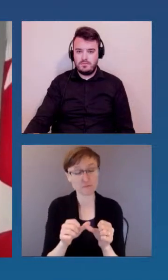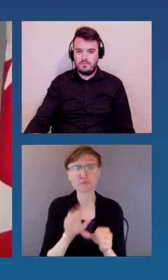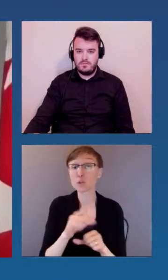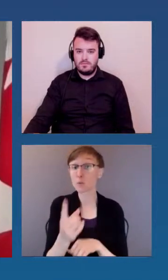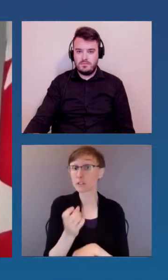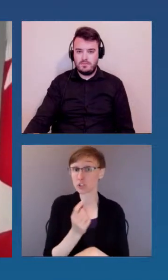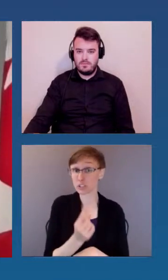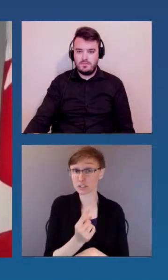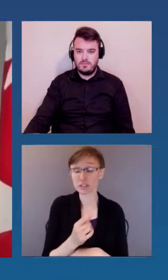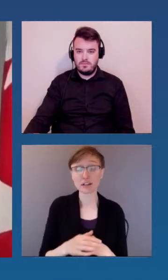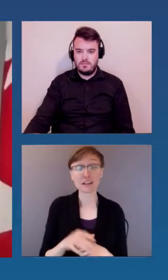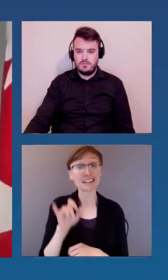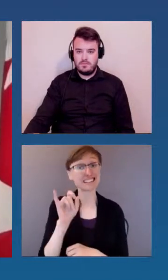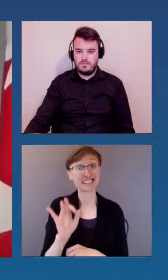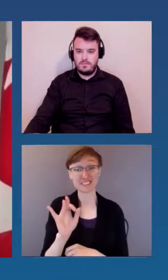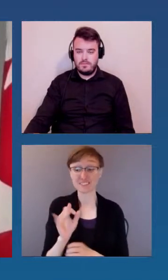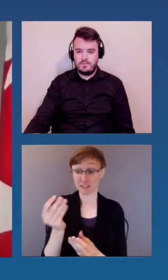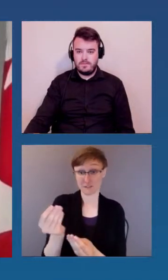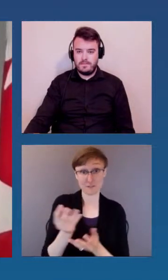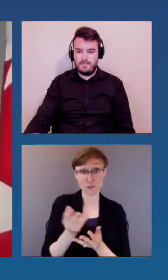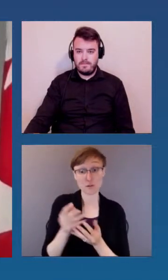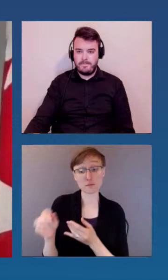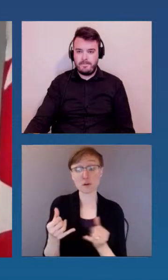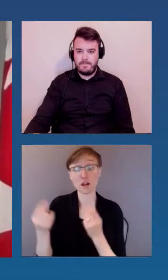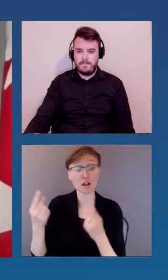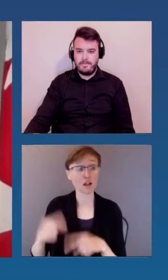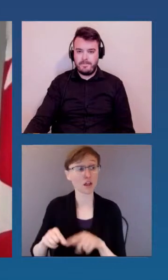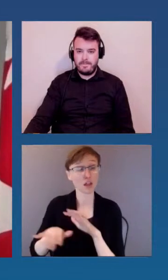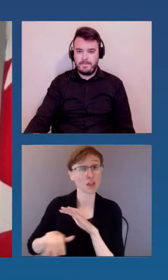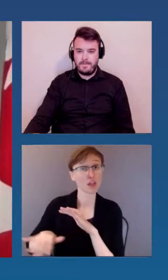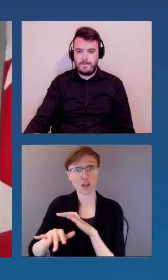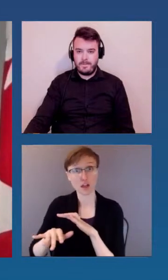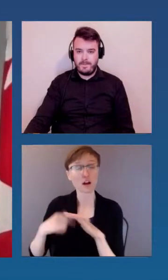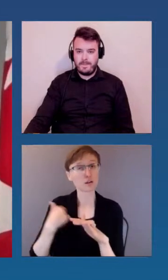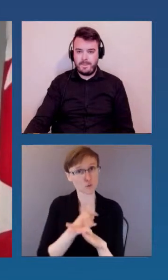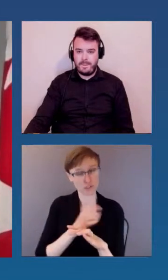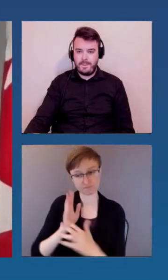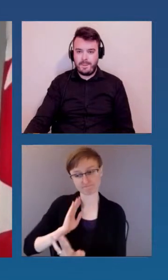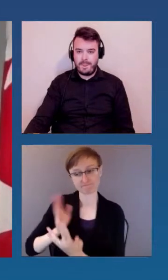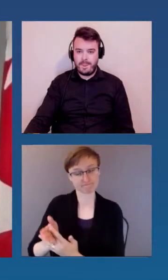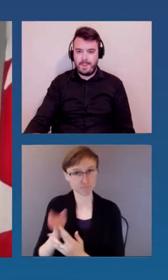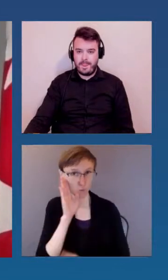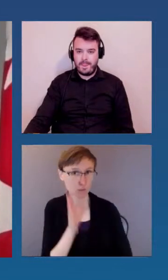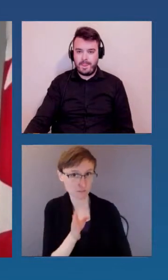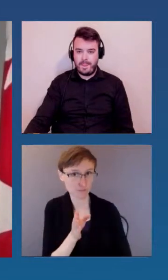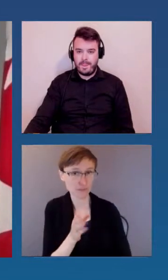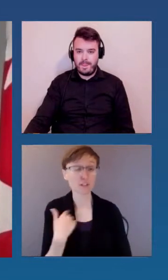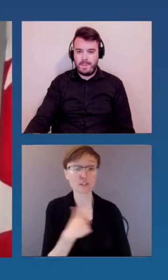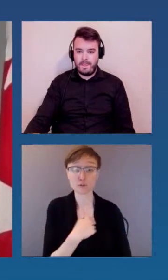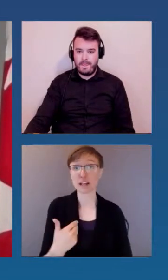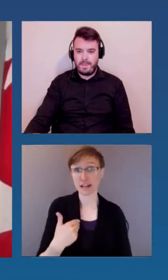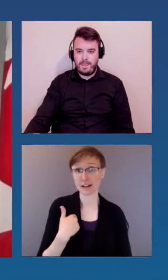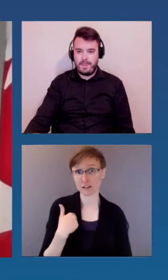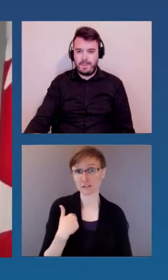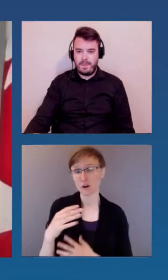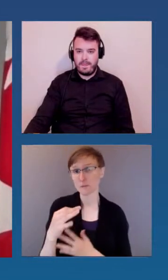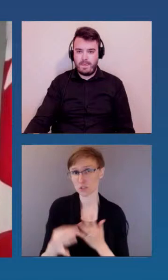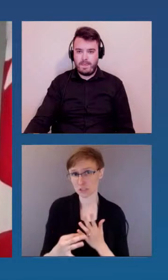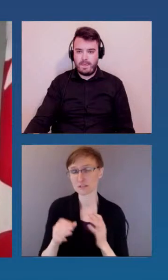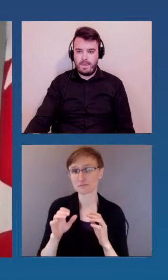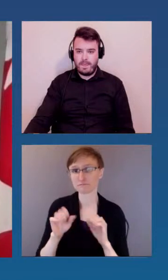their members, their students, please don't do those type of things. We saw what happens, as the mayor indicated, in other